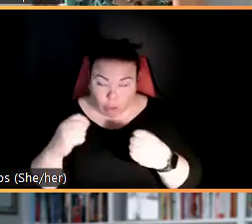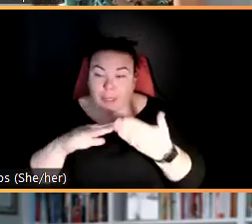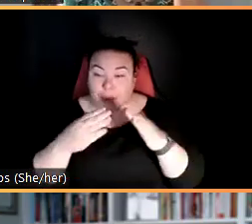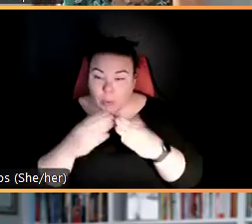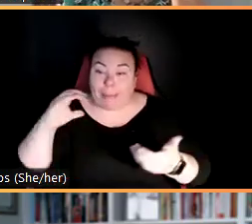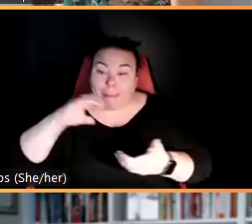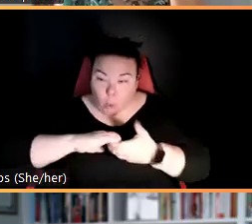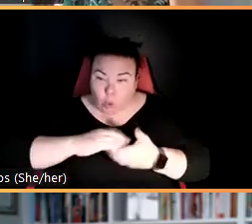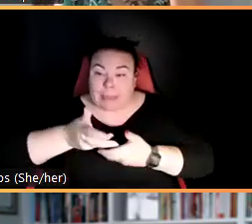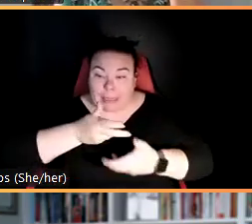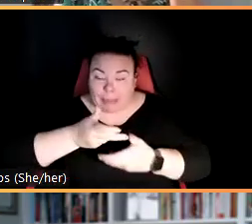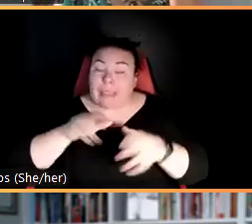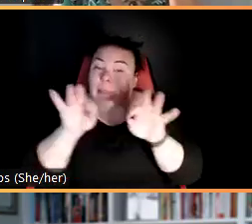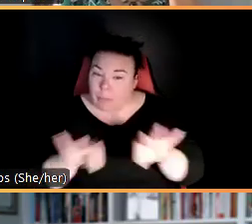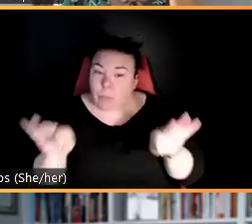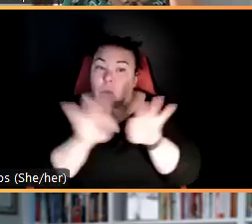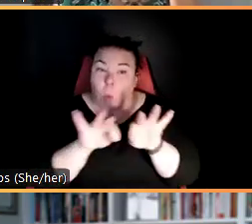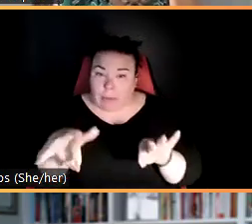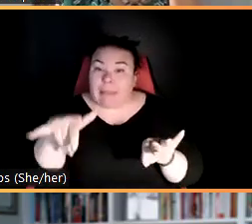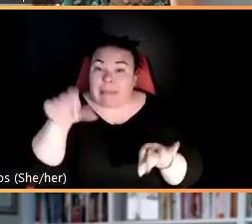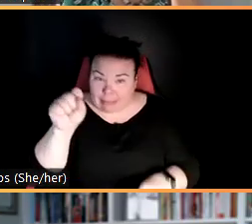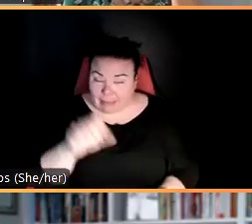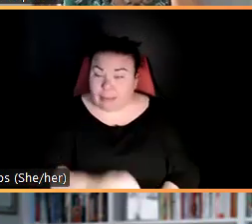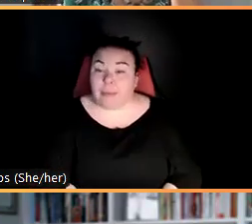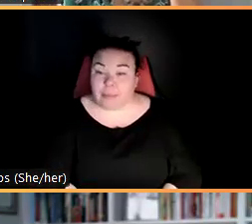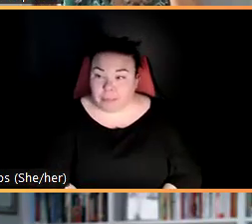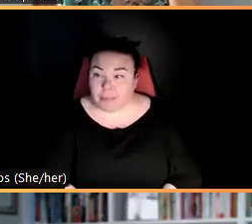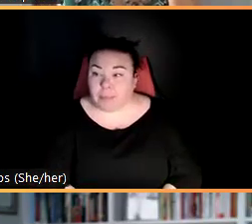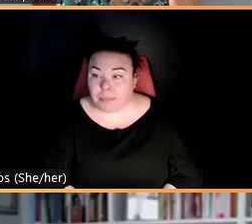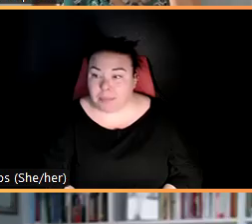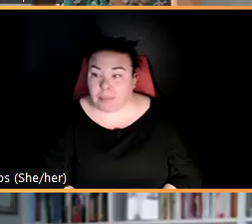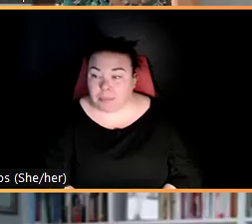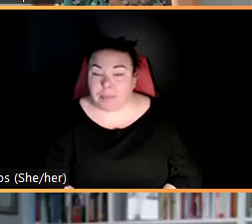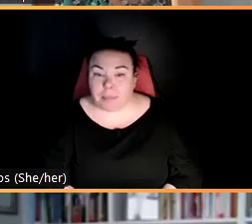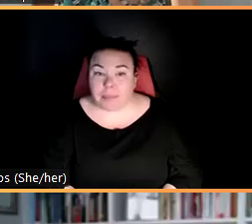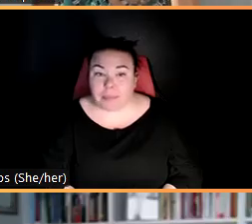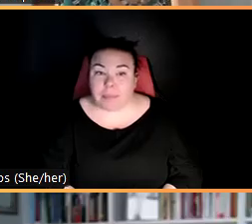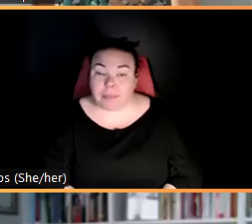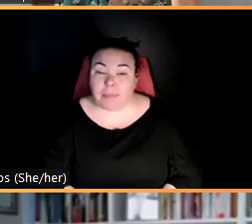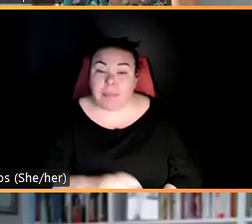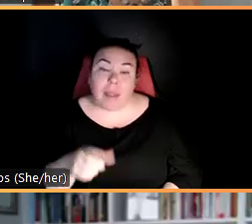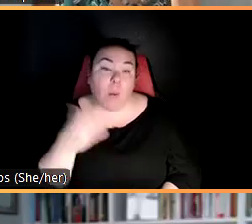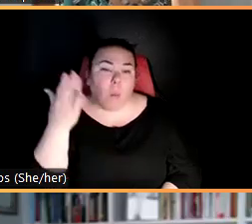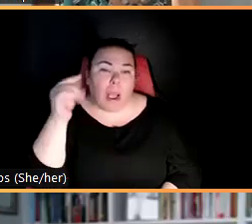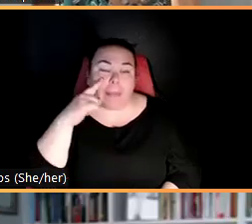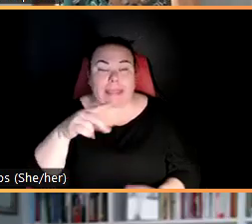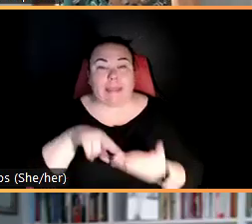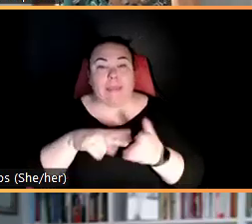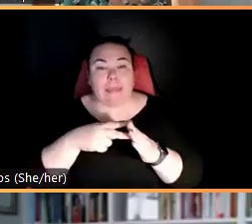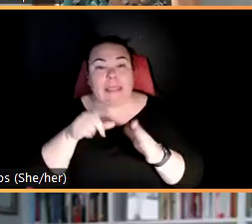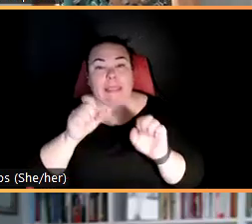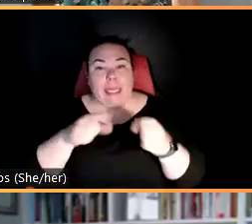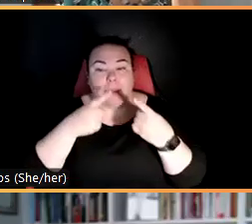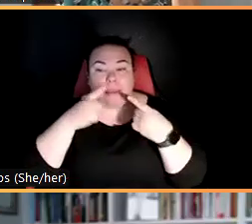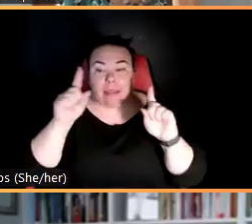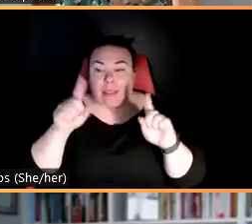have the supports in your community to be successful. All right, so we've got one commitment.